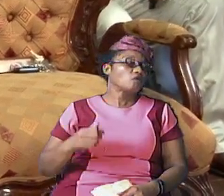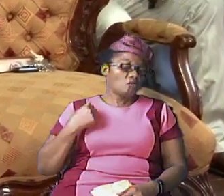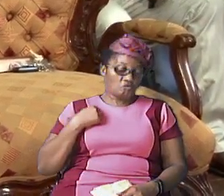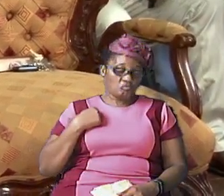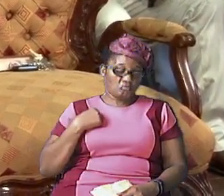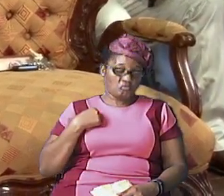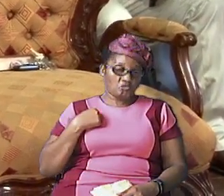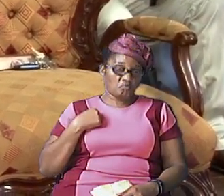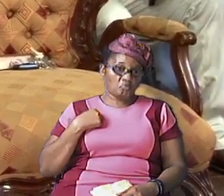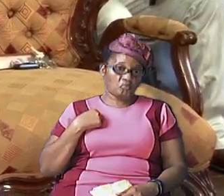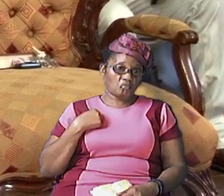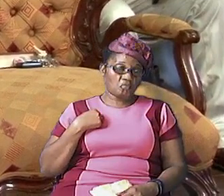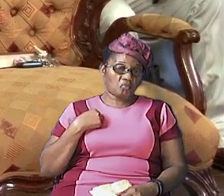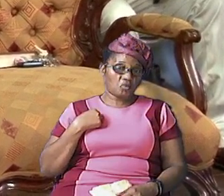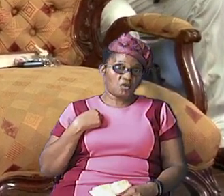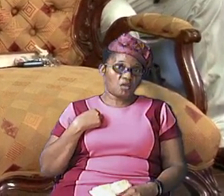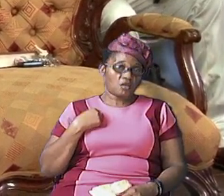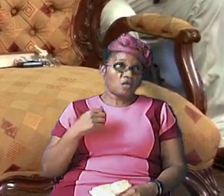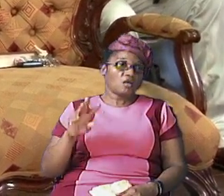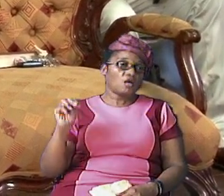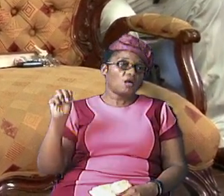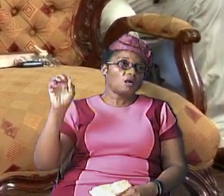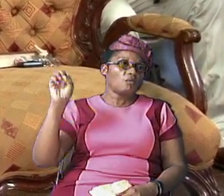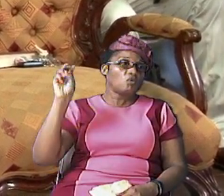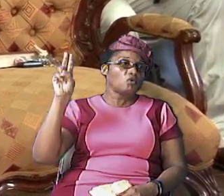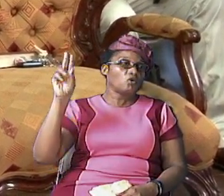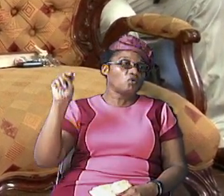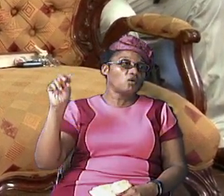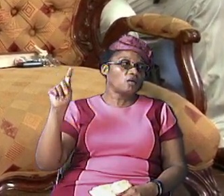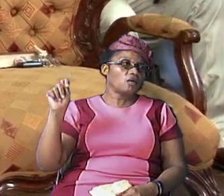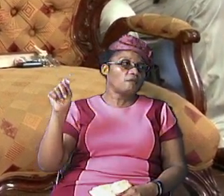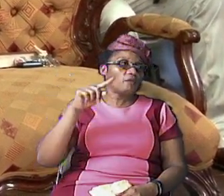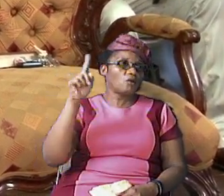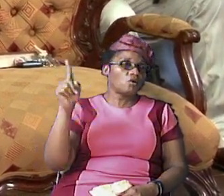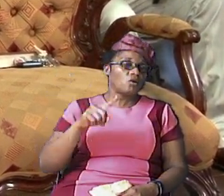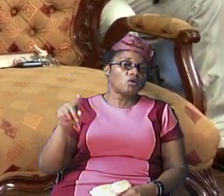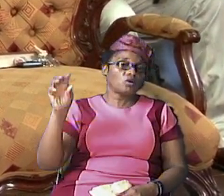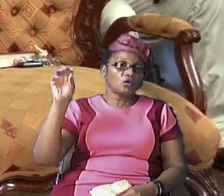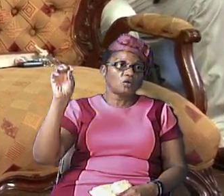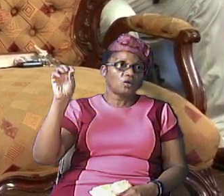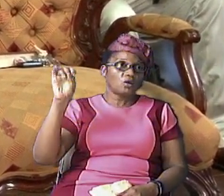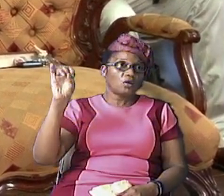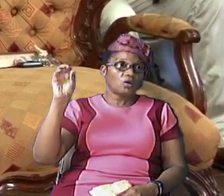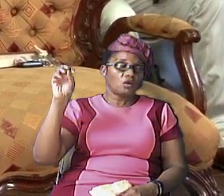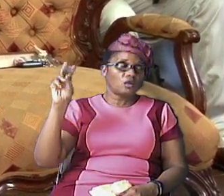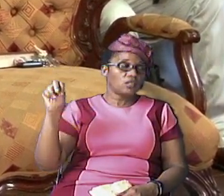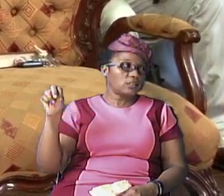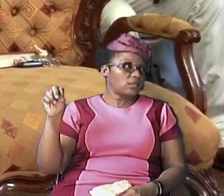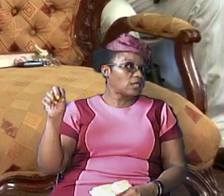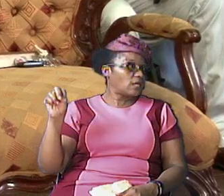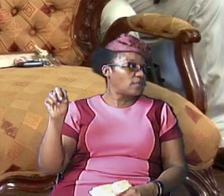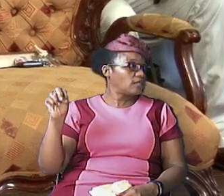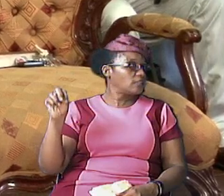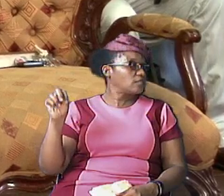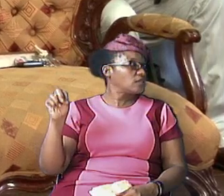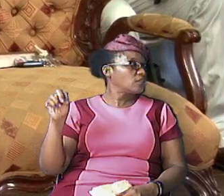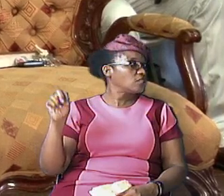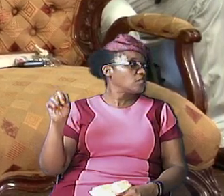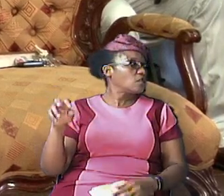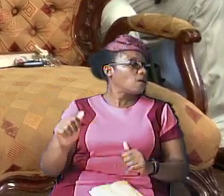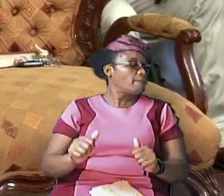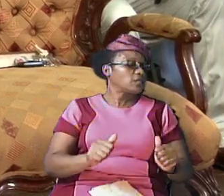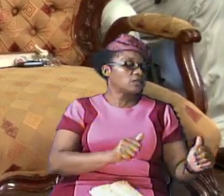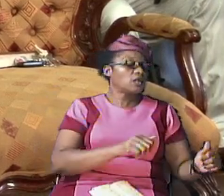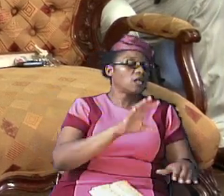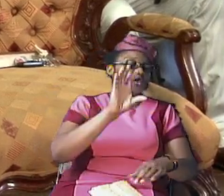Mount Zion Apostolic Church, right there in the heart of Toronto. And as I said, the Canadians are coming to chill out